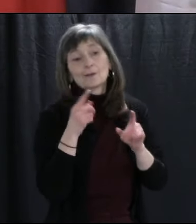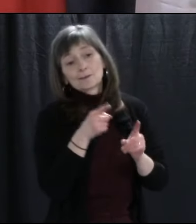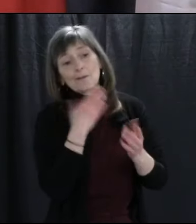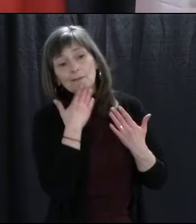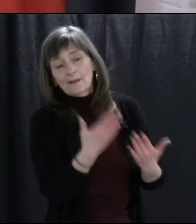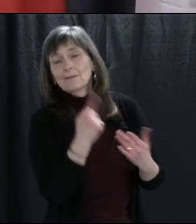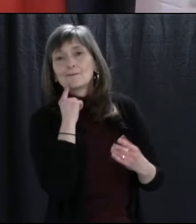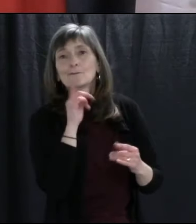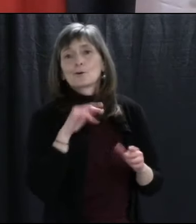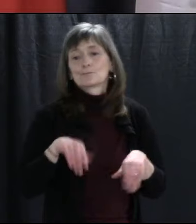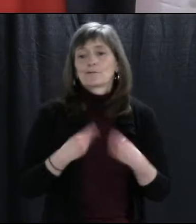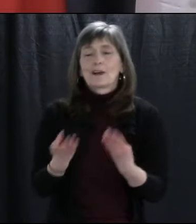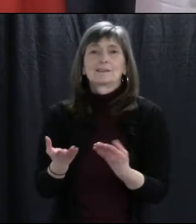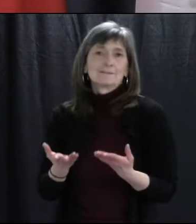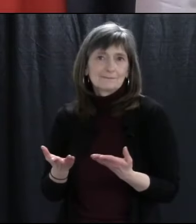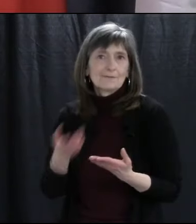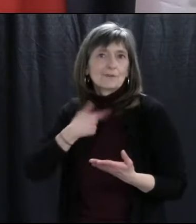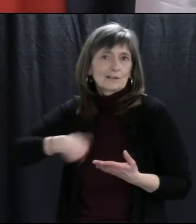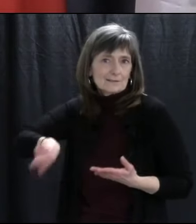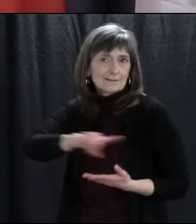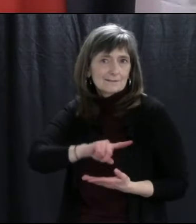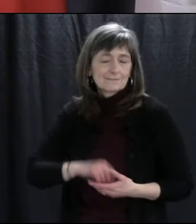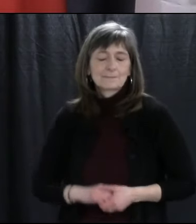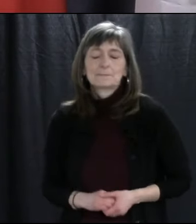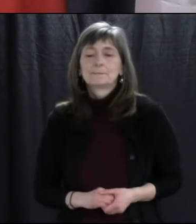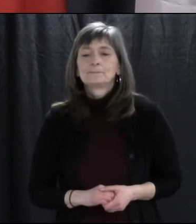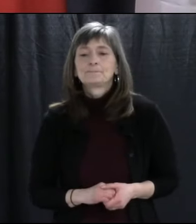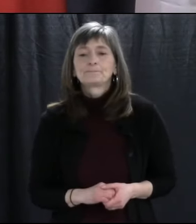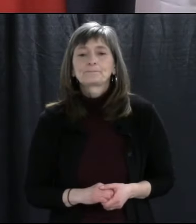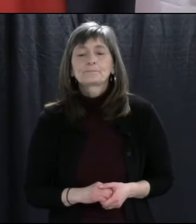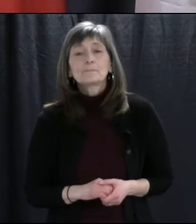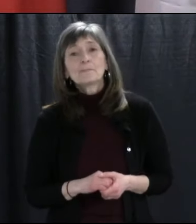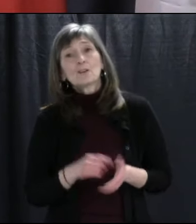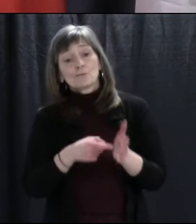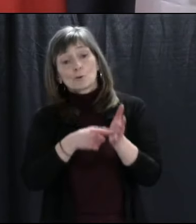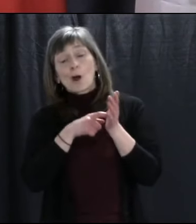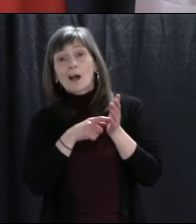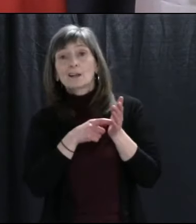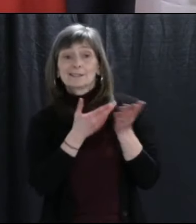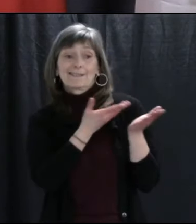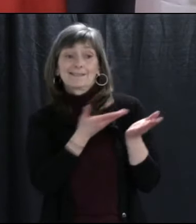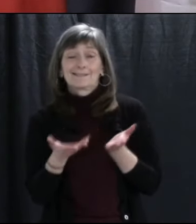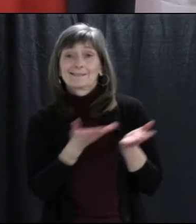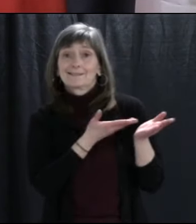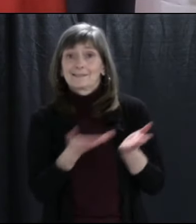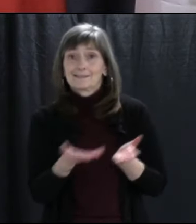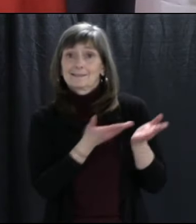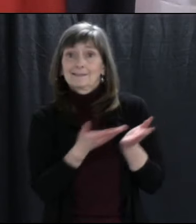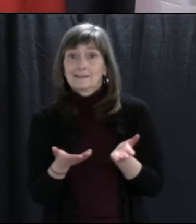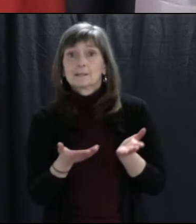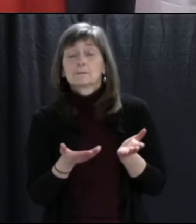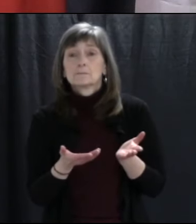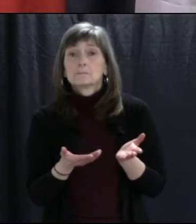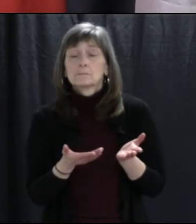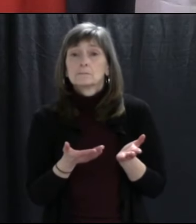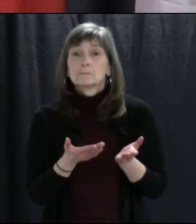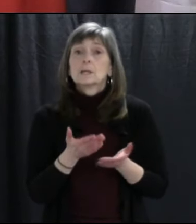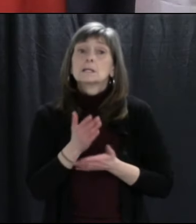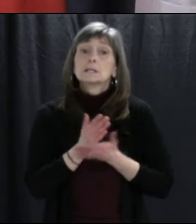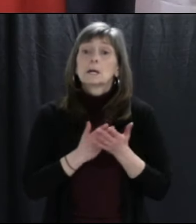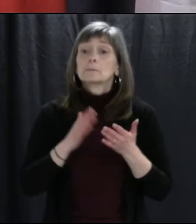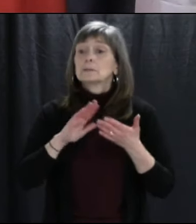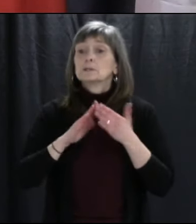and Labrador. Now, speaking of essential goods, people that live in our communities, will you have options